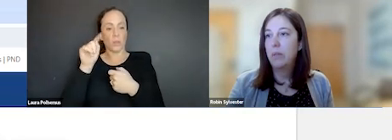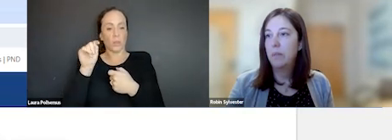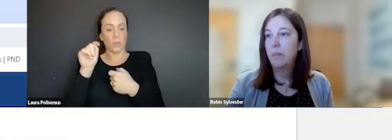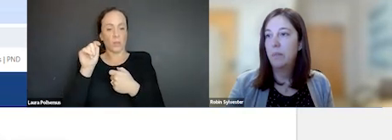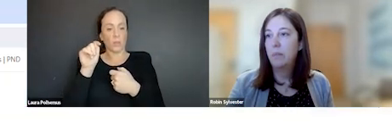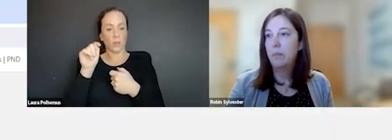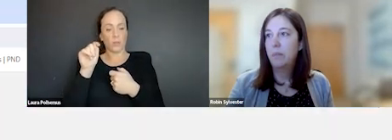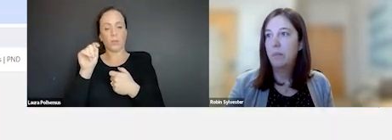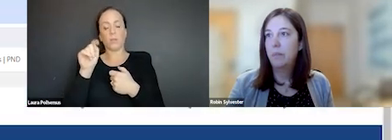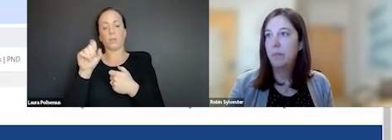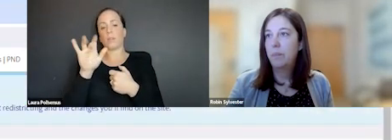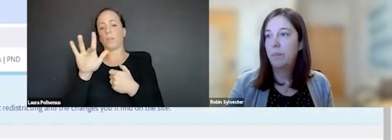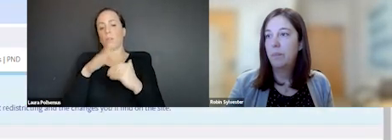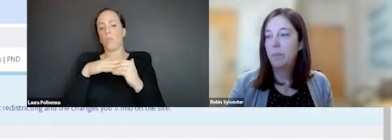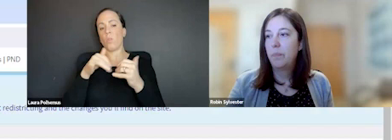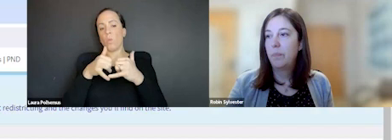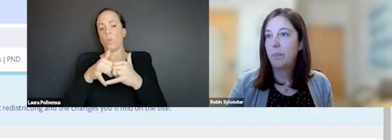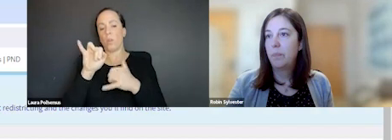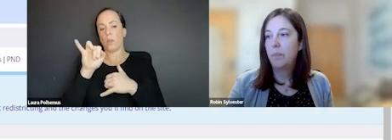ID.